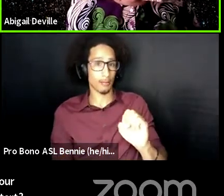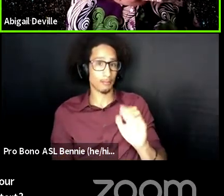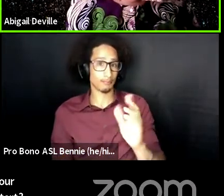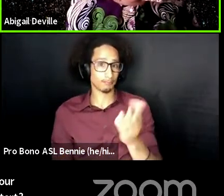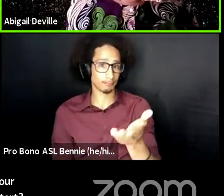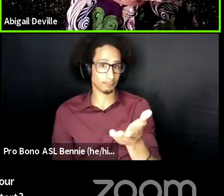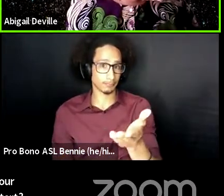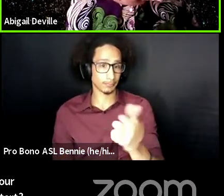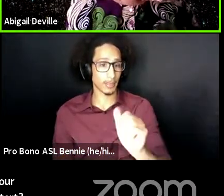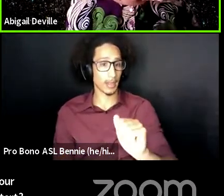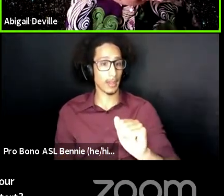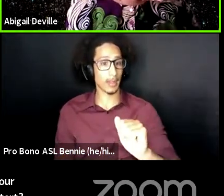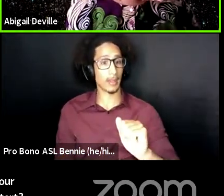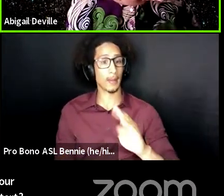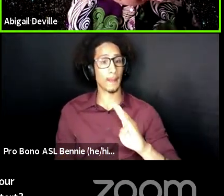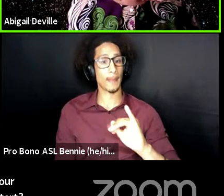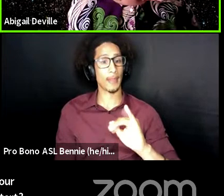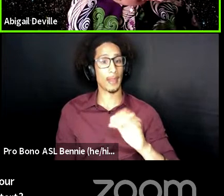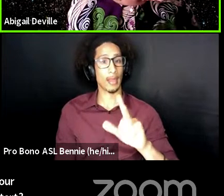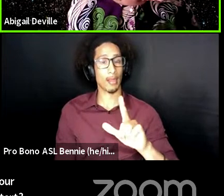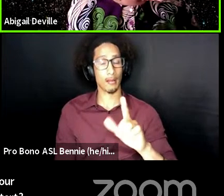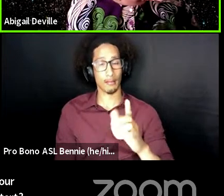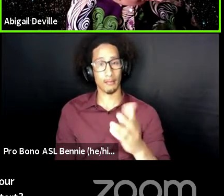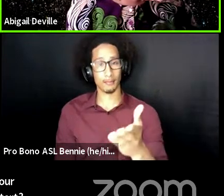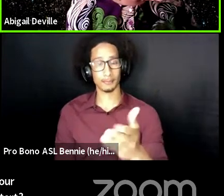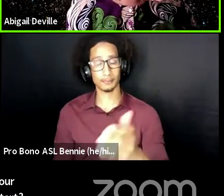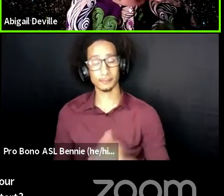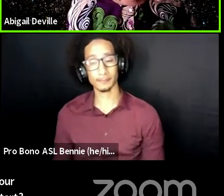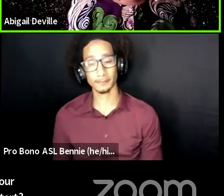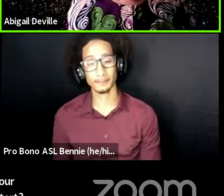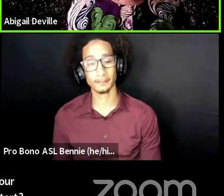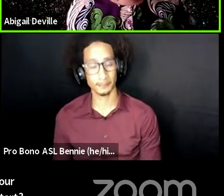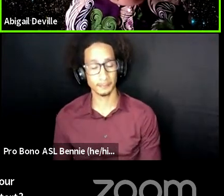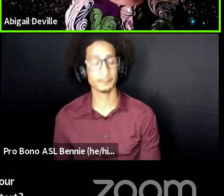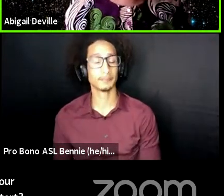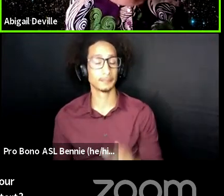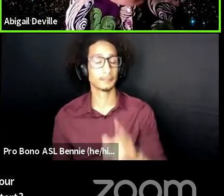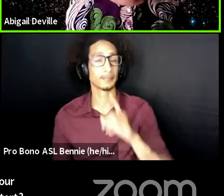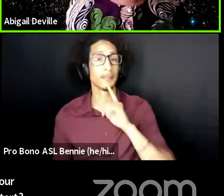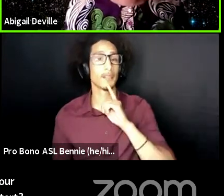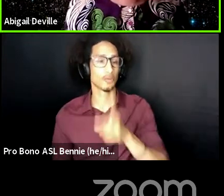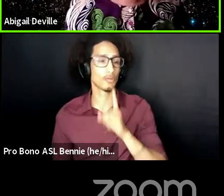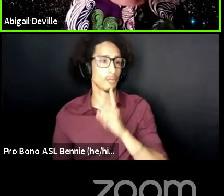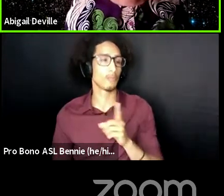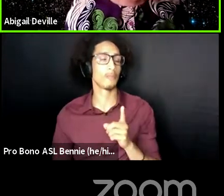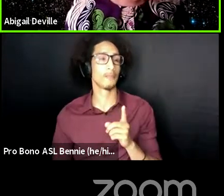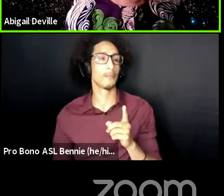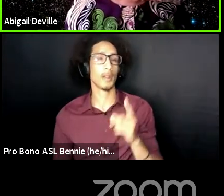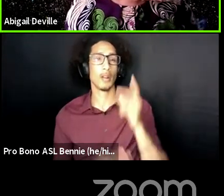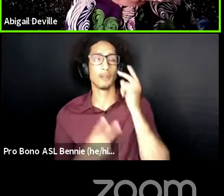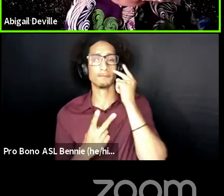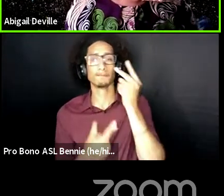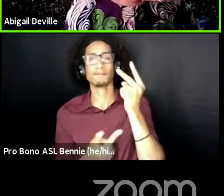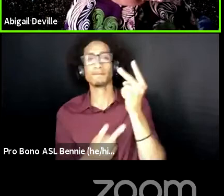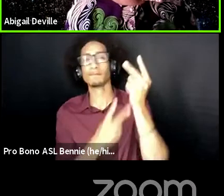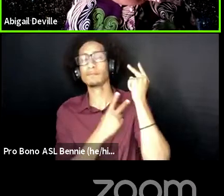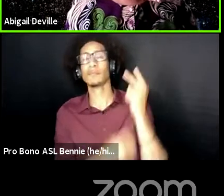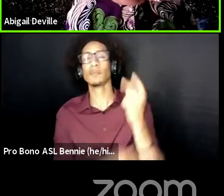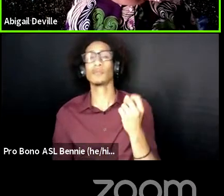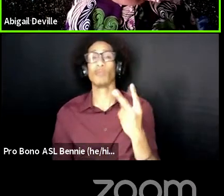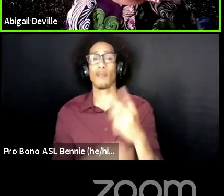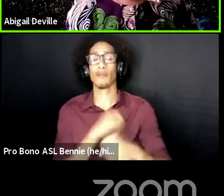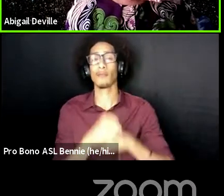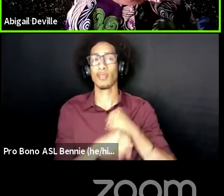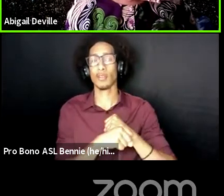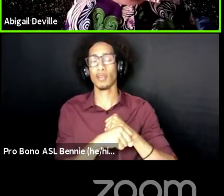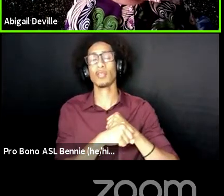I think originally, my thinking, maybe going back 12 years now or something, was thinking about reconciling